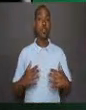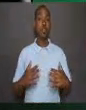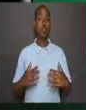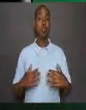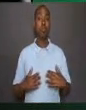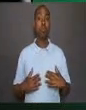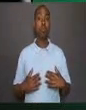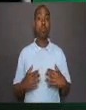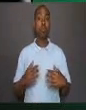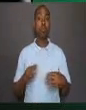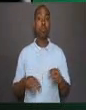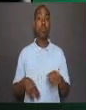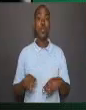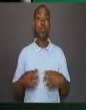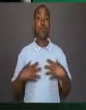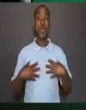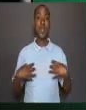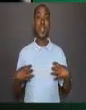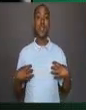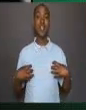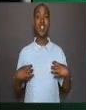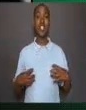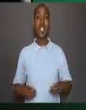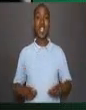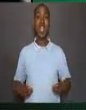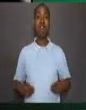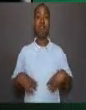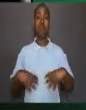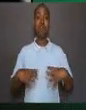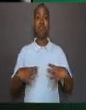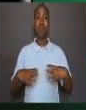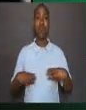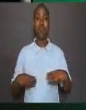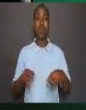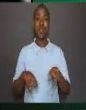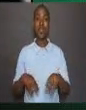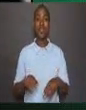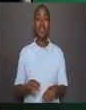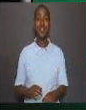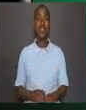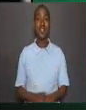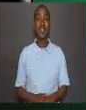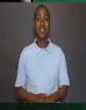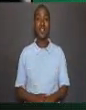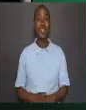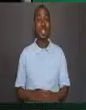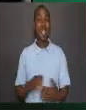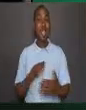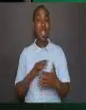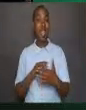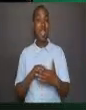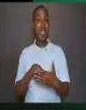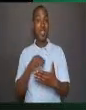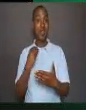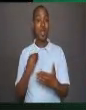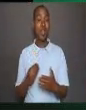movements of the rib cage and the diaphragm. If we study the